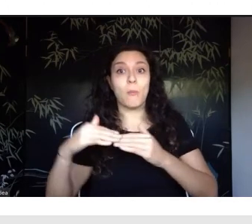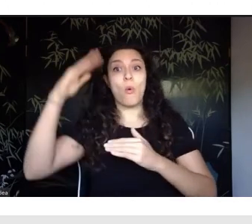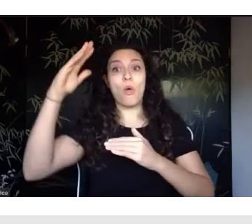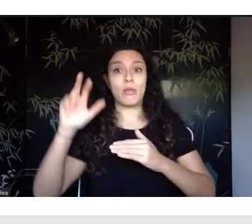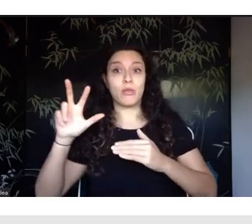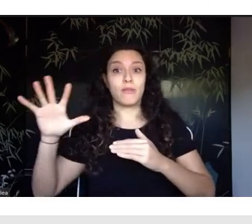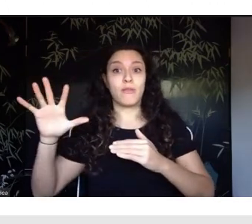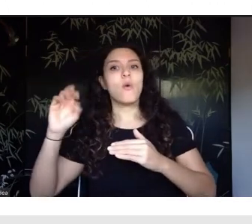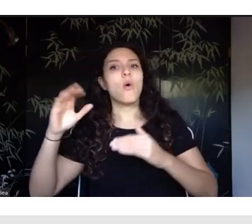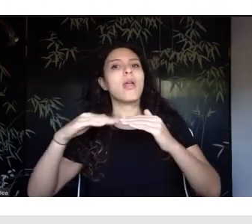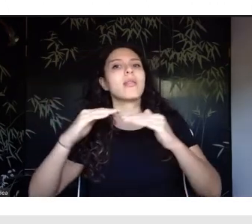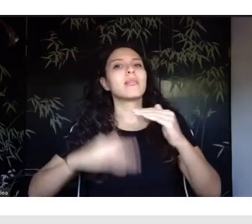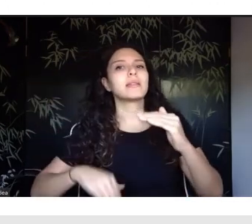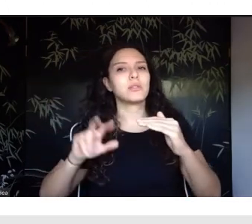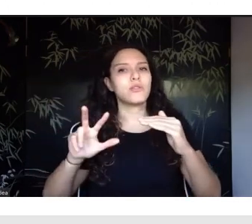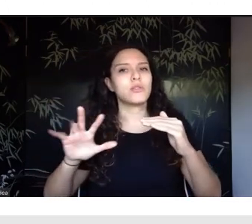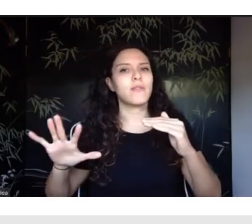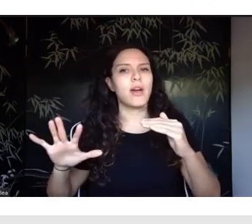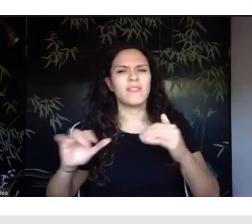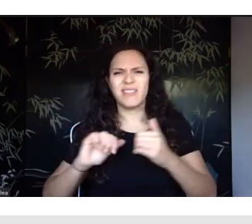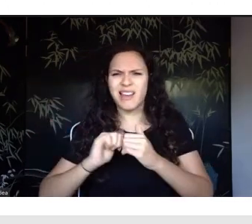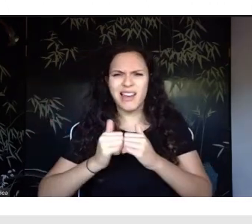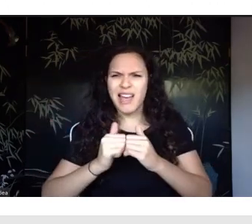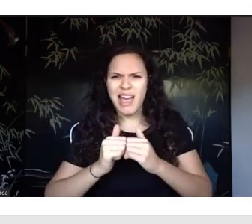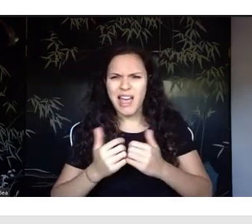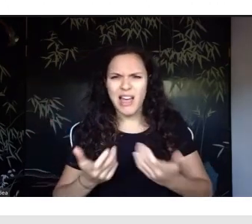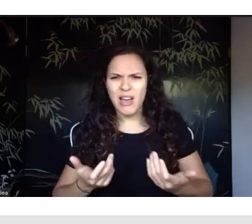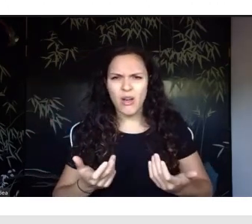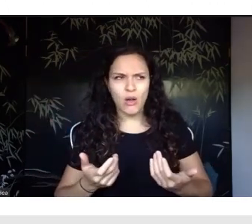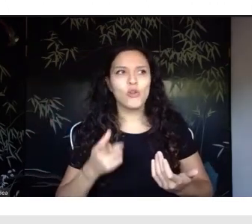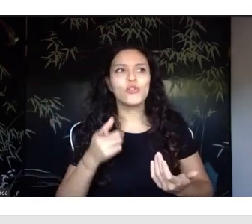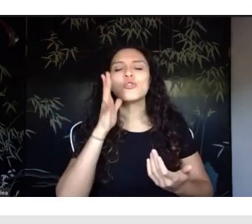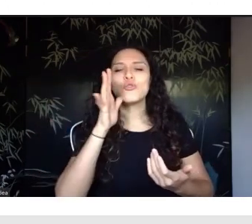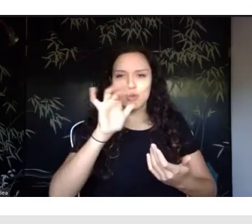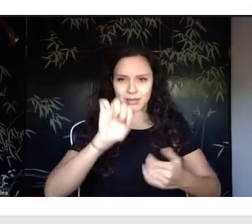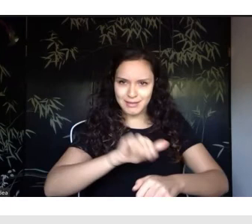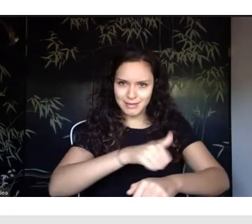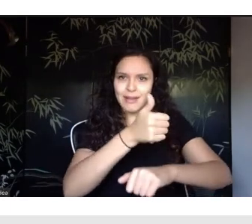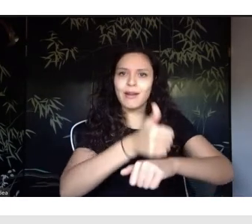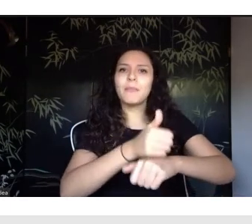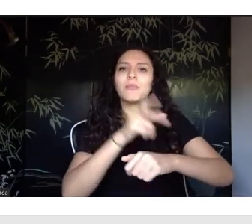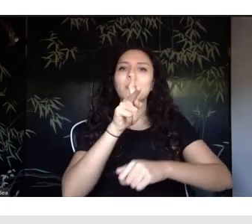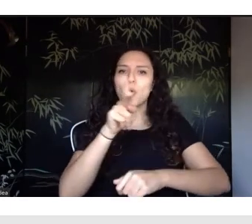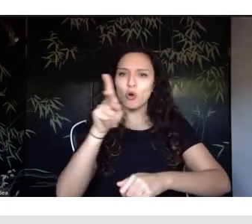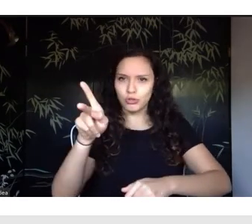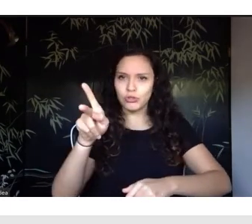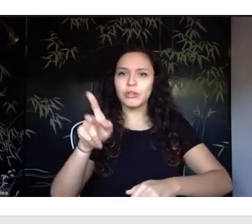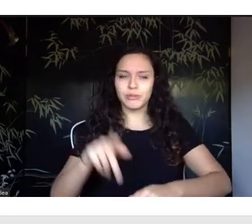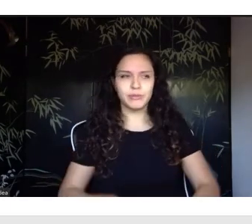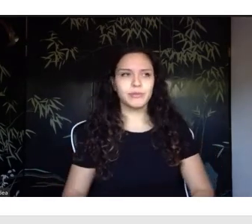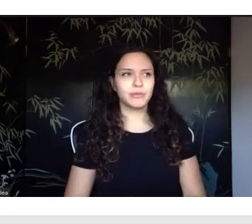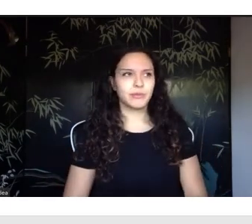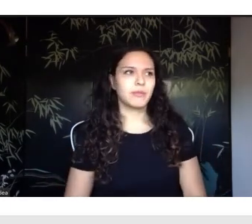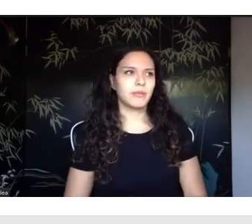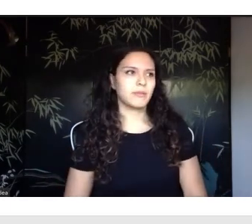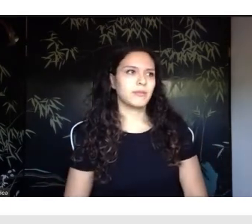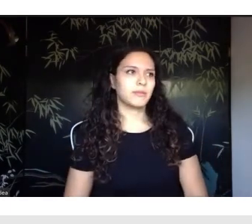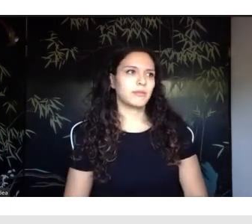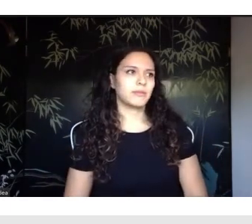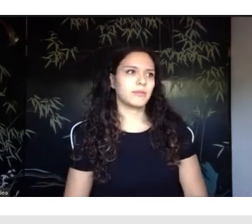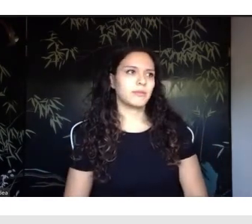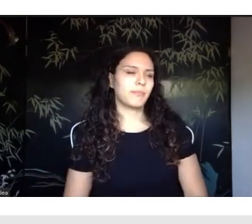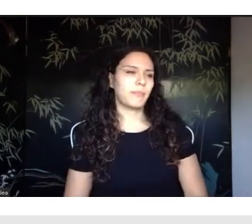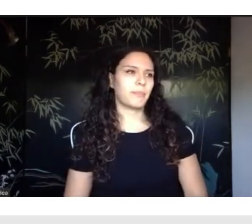classroom had more than 35 students or if it had less than 35? How would we do that? By setting